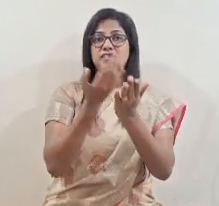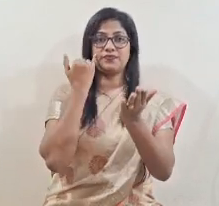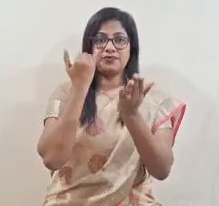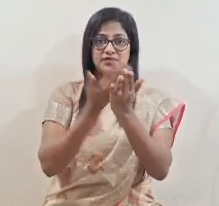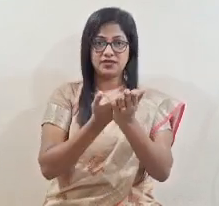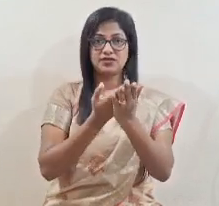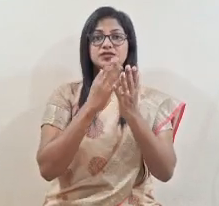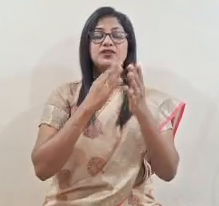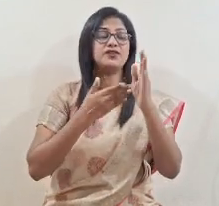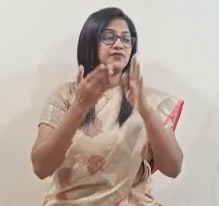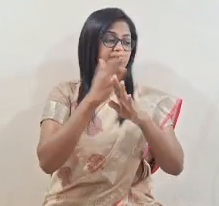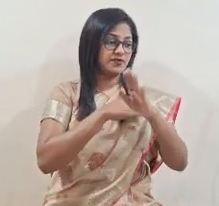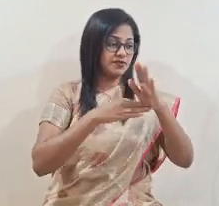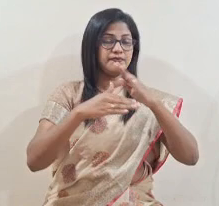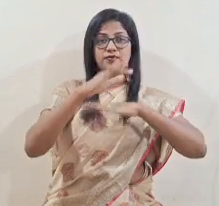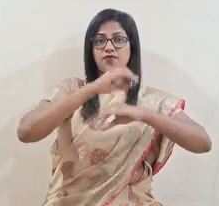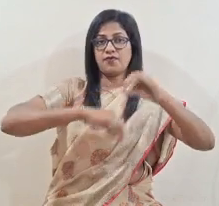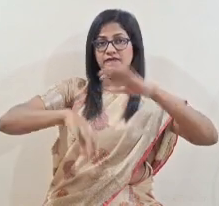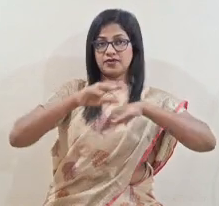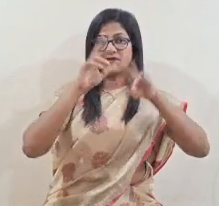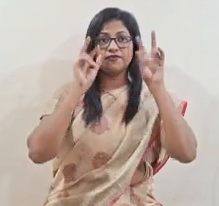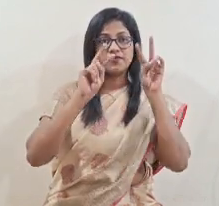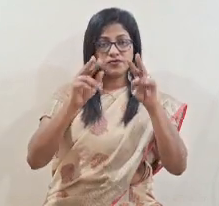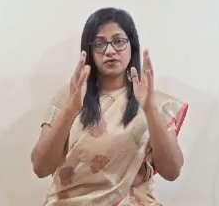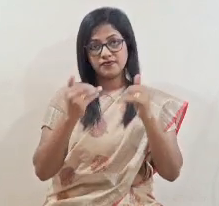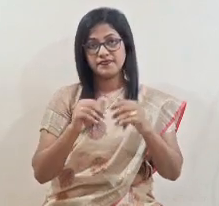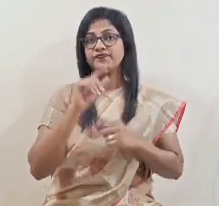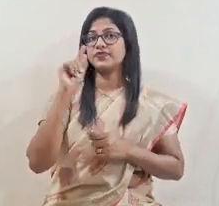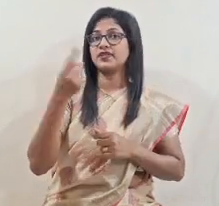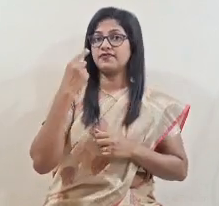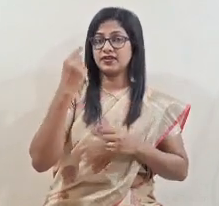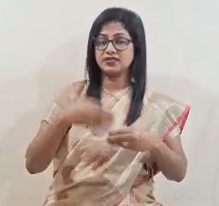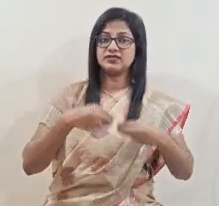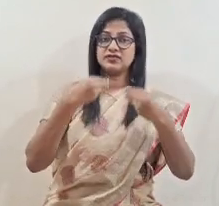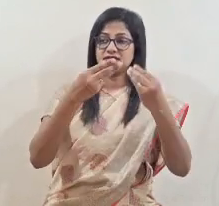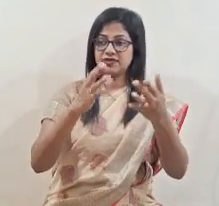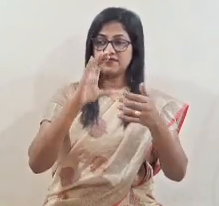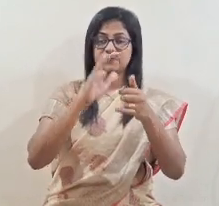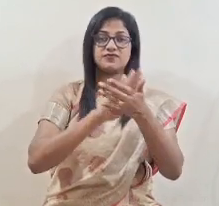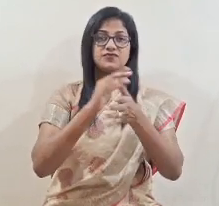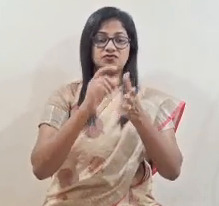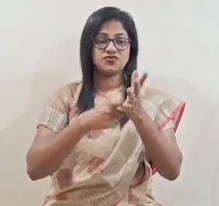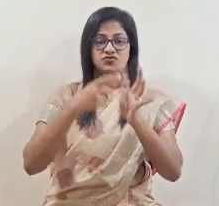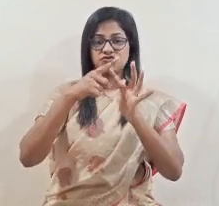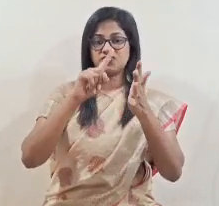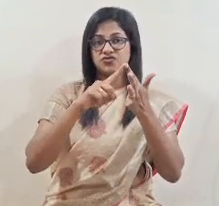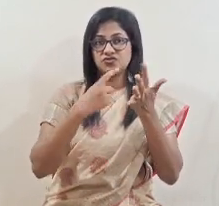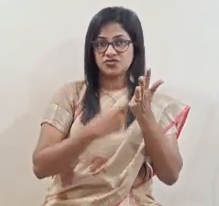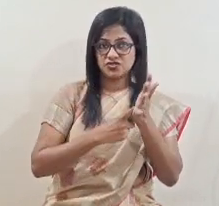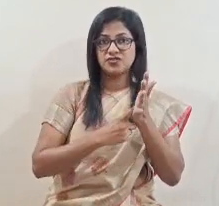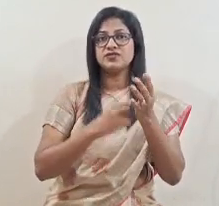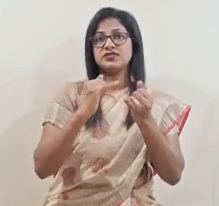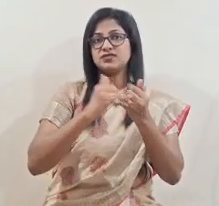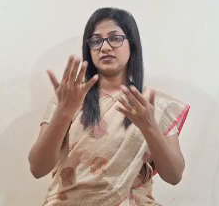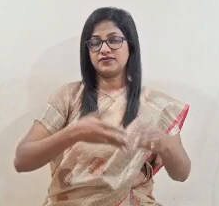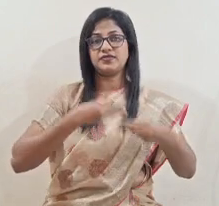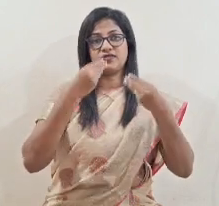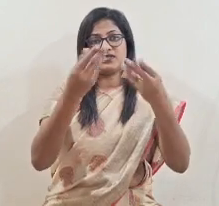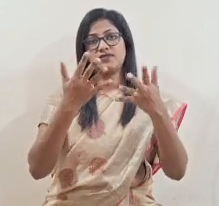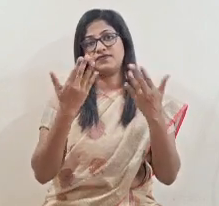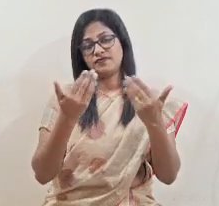that can be done from the operator's perspective. First is they can start by providing charter services, where they can